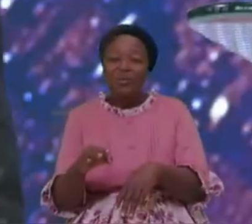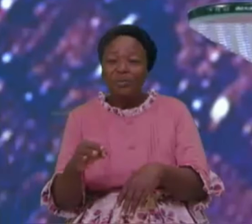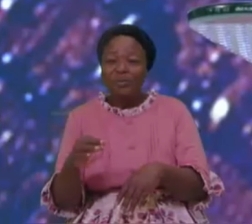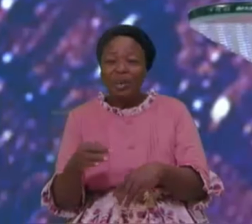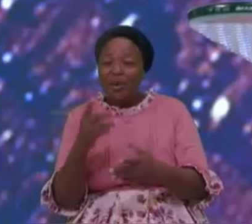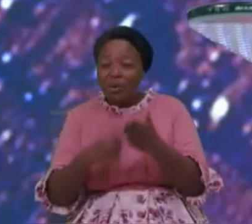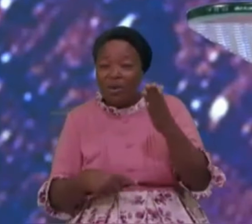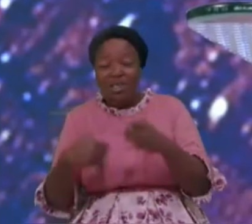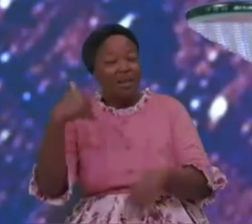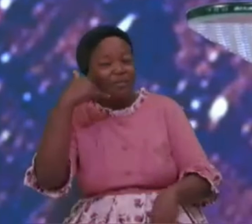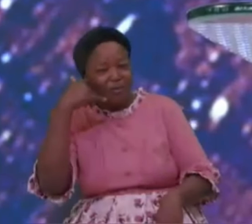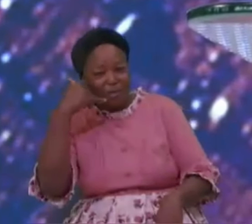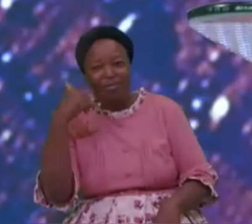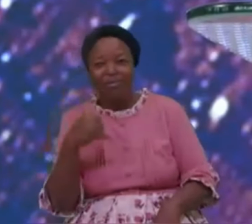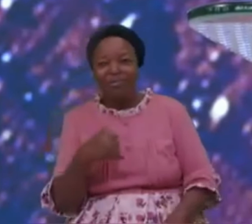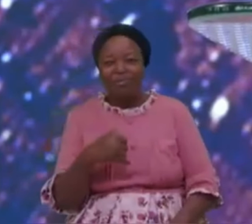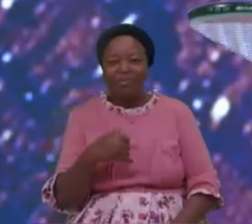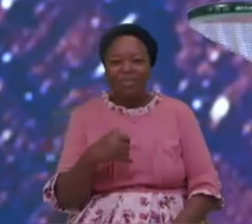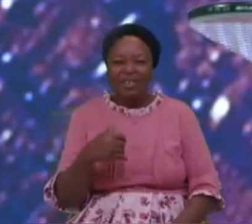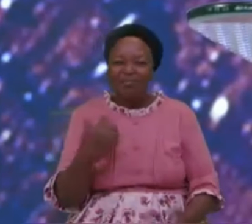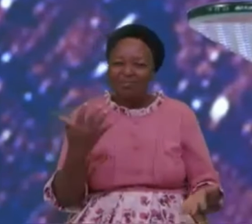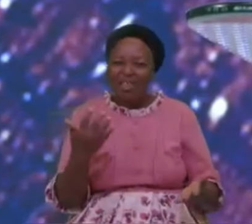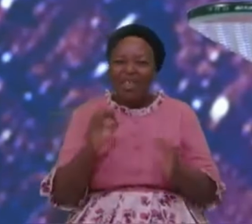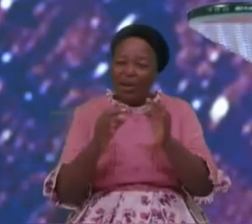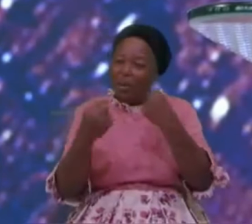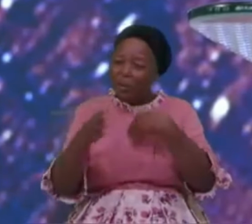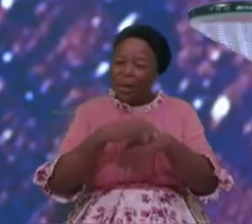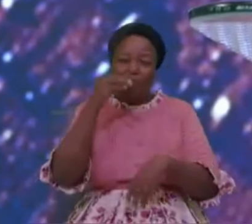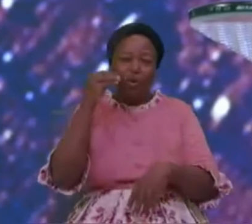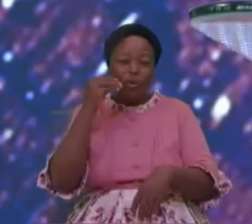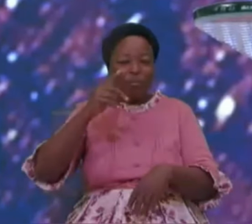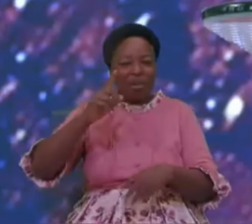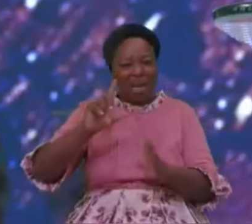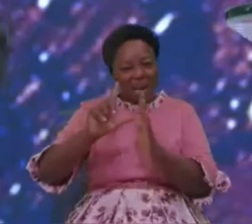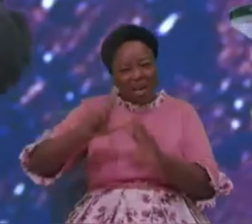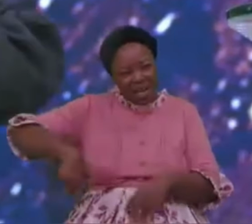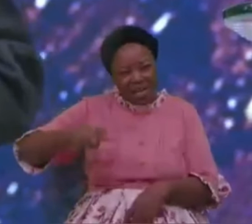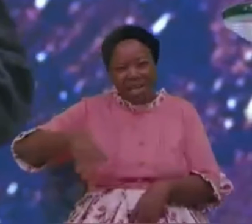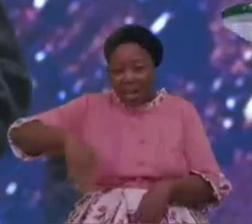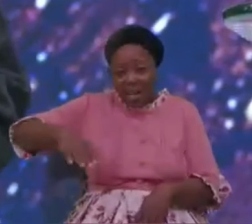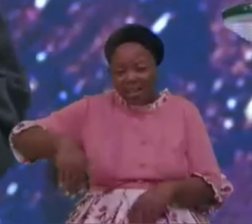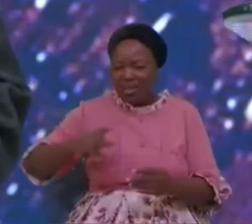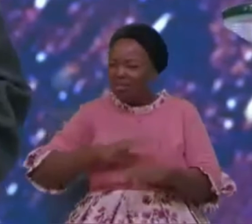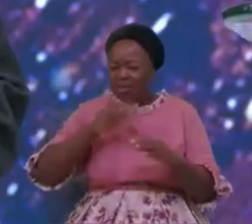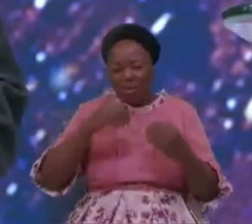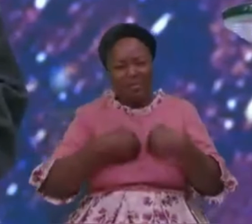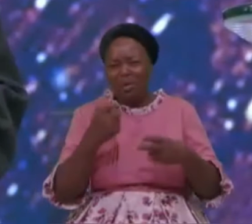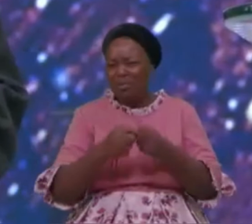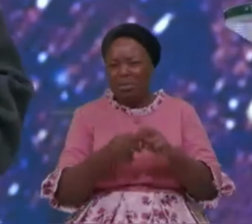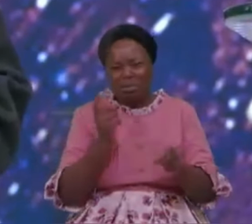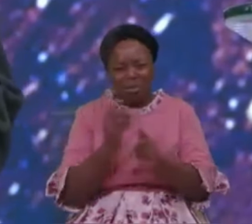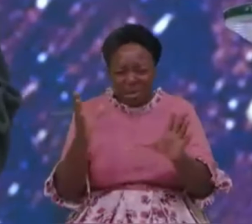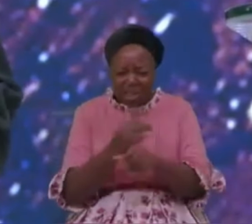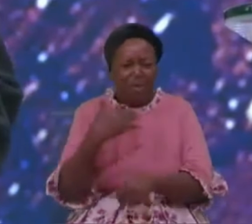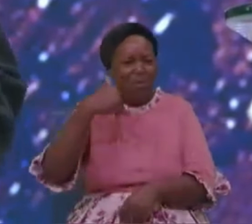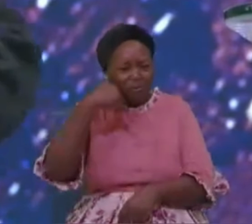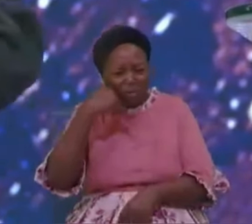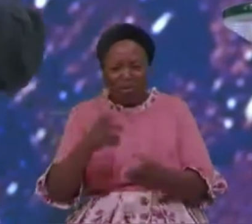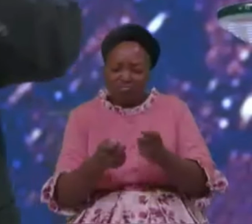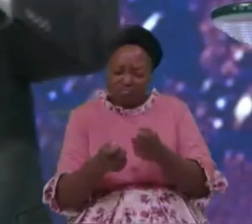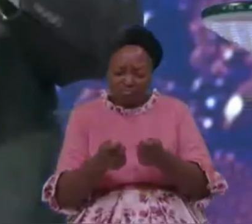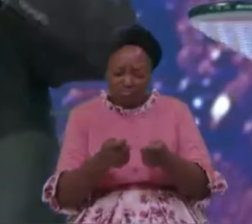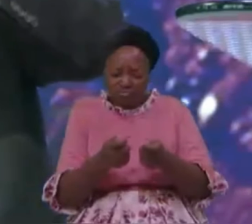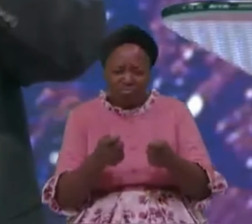If you are coming back late, it doesn't hurt you. It won't take 1 minute. Call her. You know, the traffic is heavy. I'll be coming back